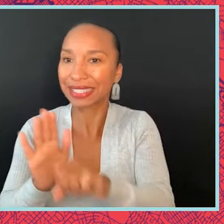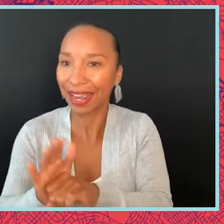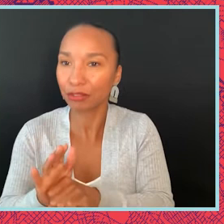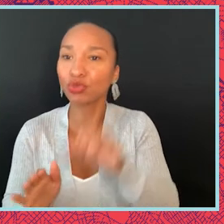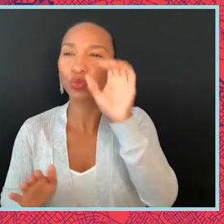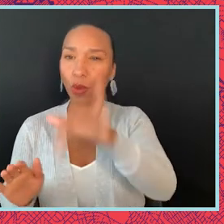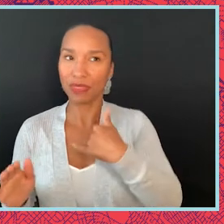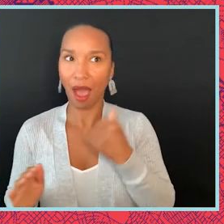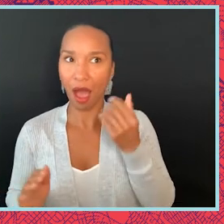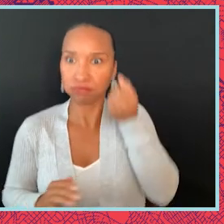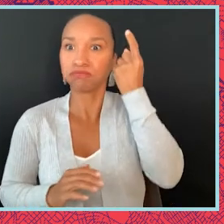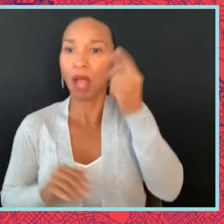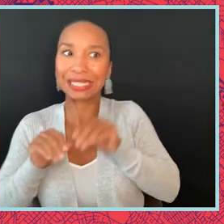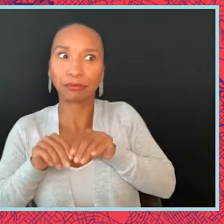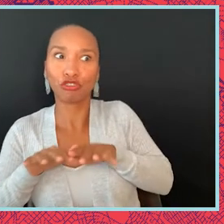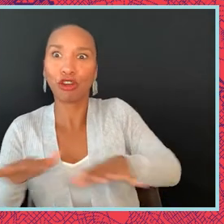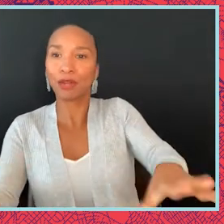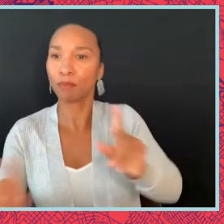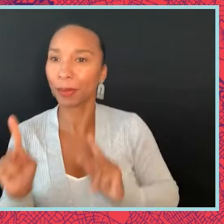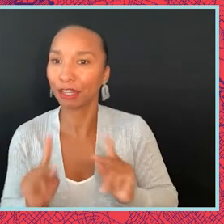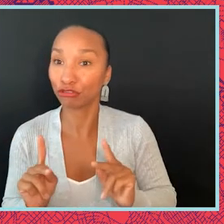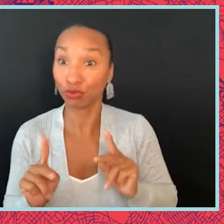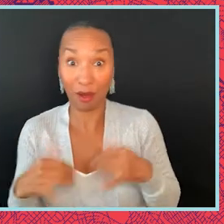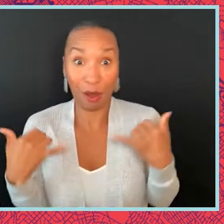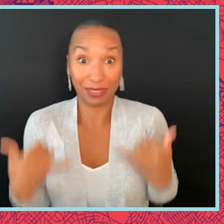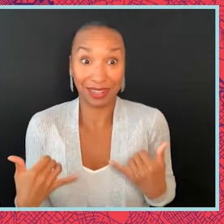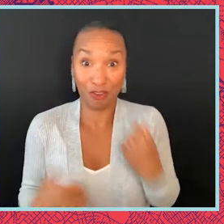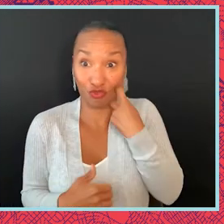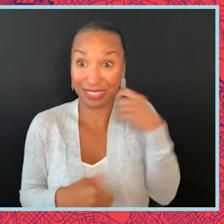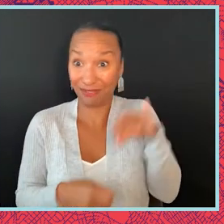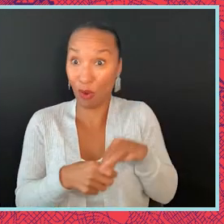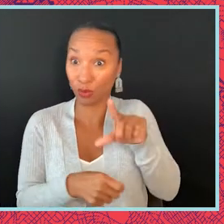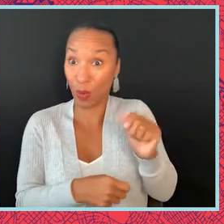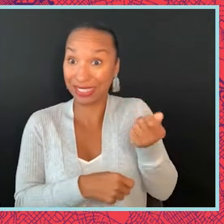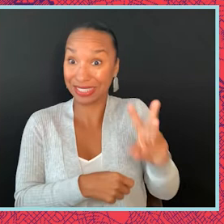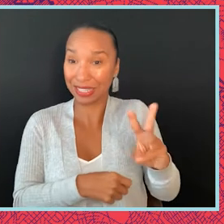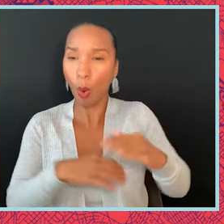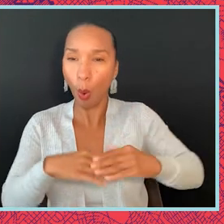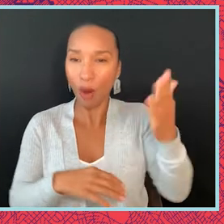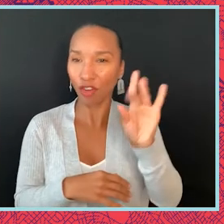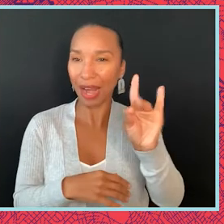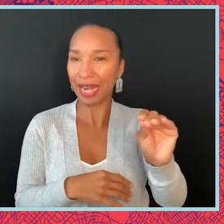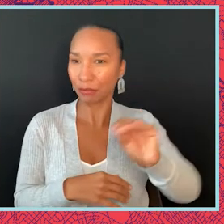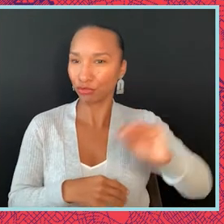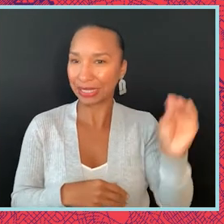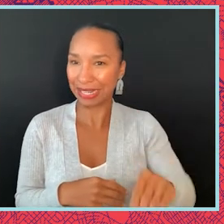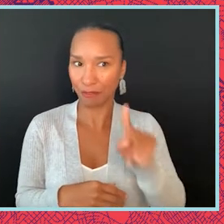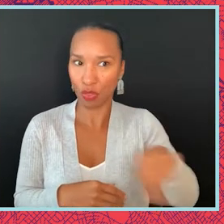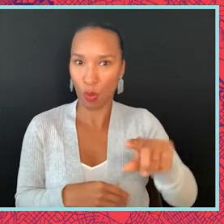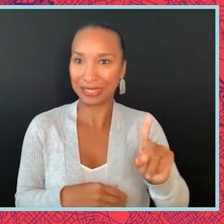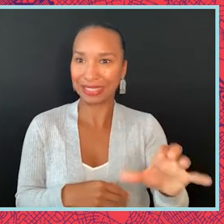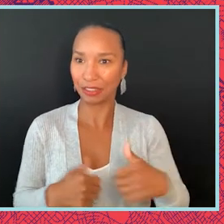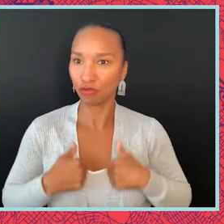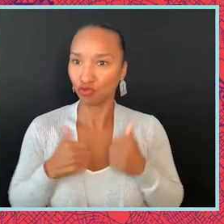realization has spread across the population to where today, in our most recent vote in 2016, 80%+ of D.C.